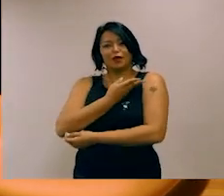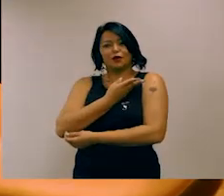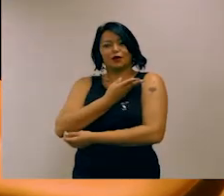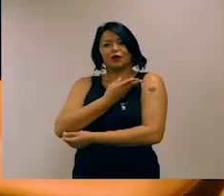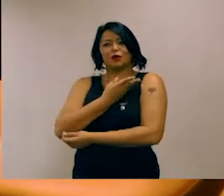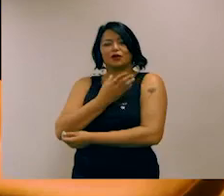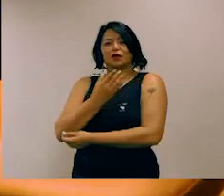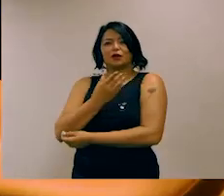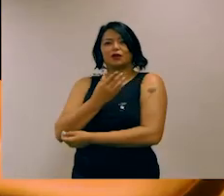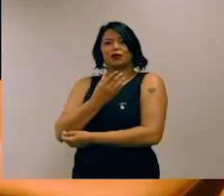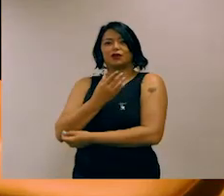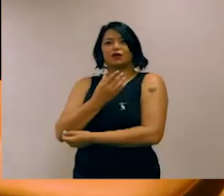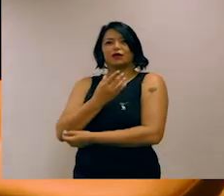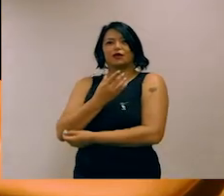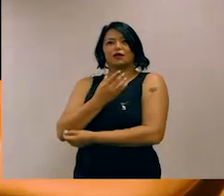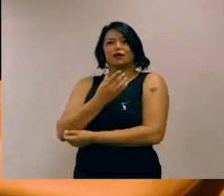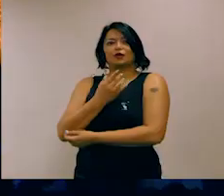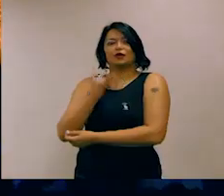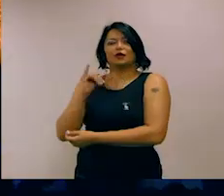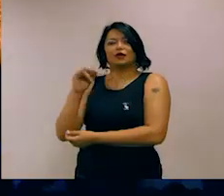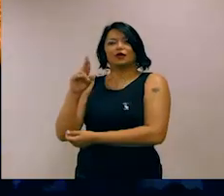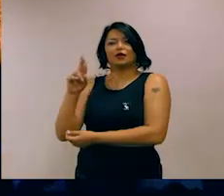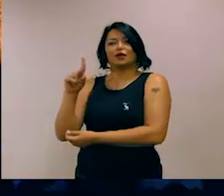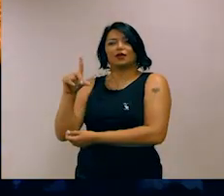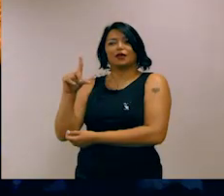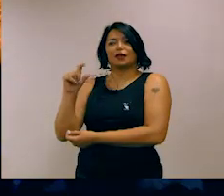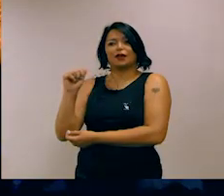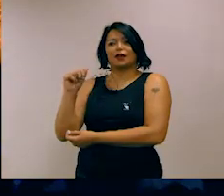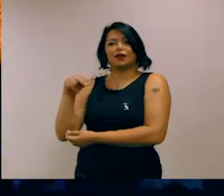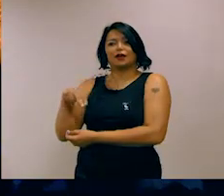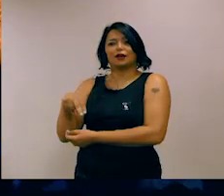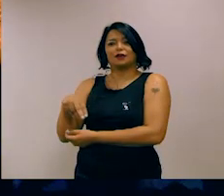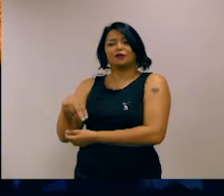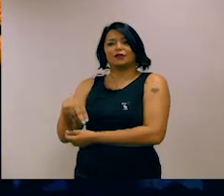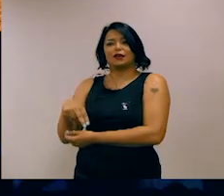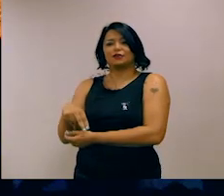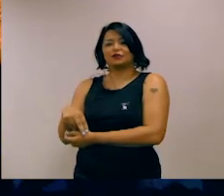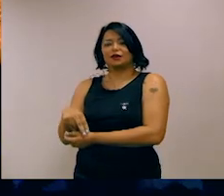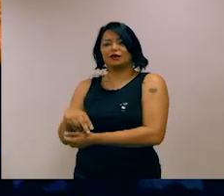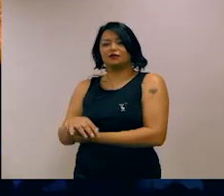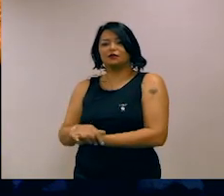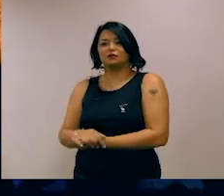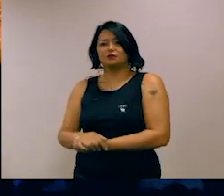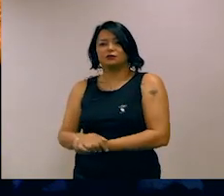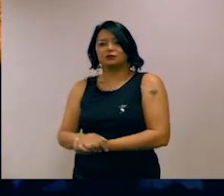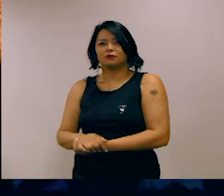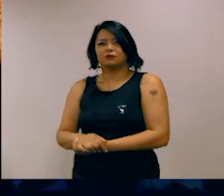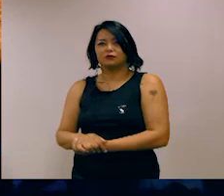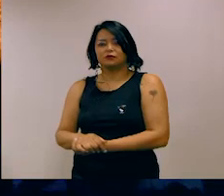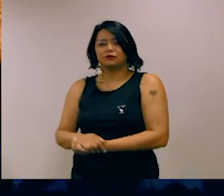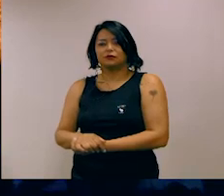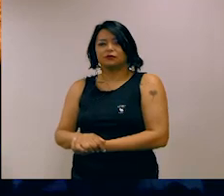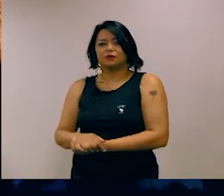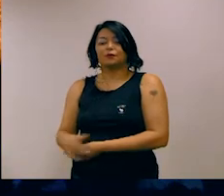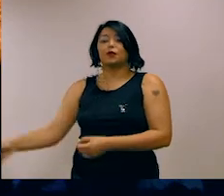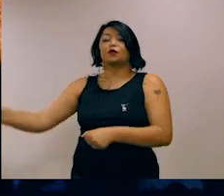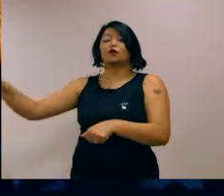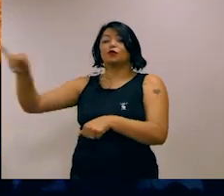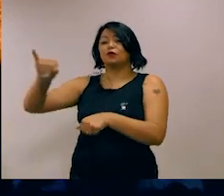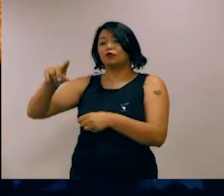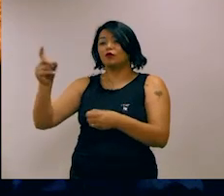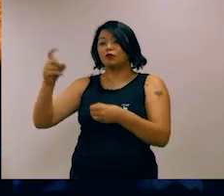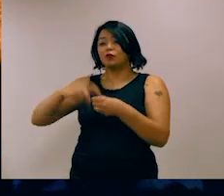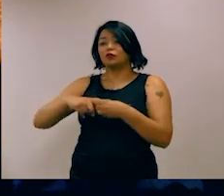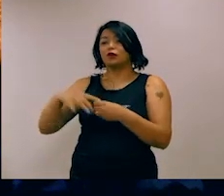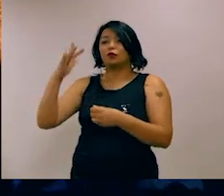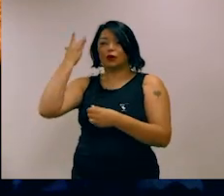Here you are. So you want to come up here? Okay, and I will be back here for questions, so